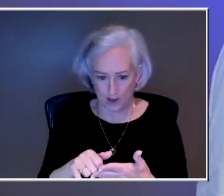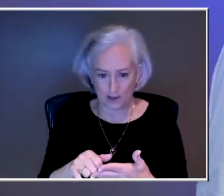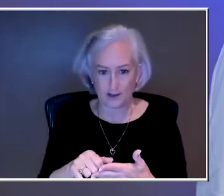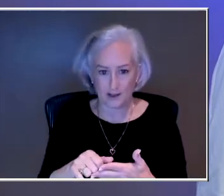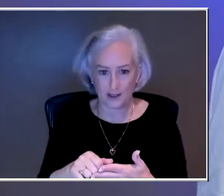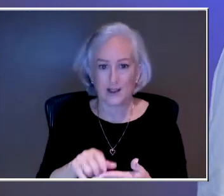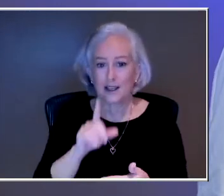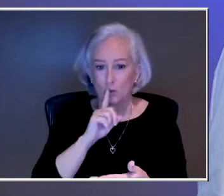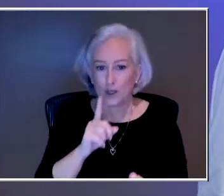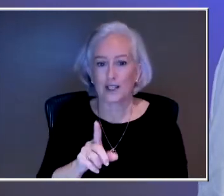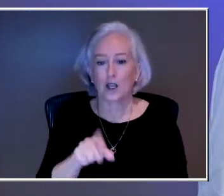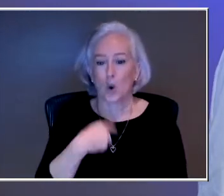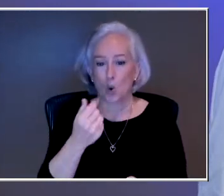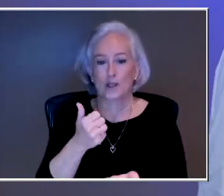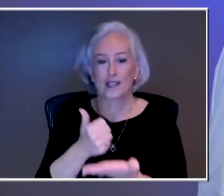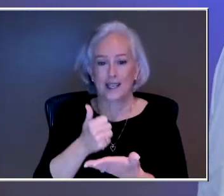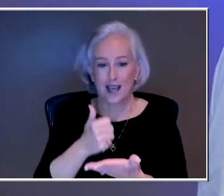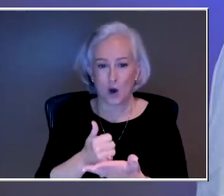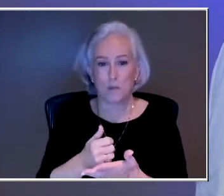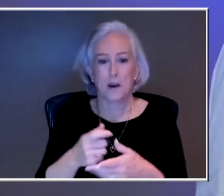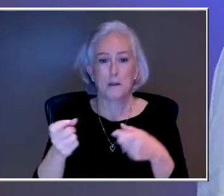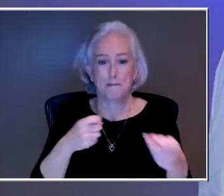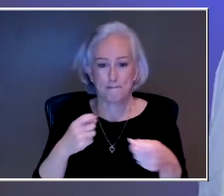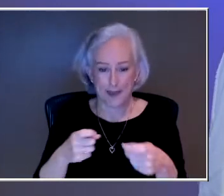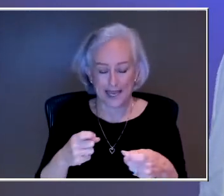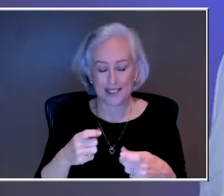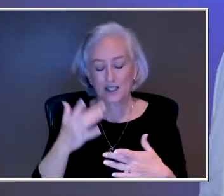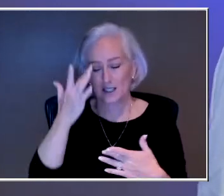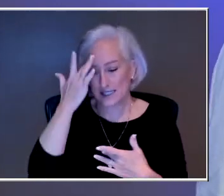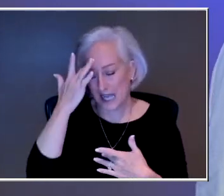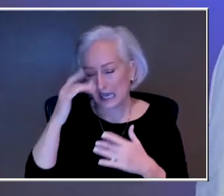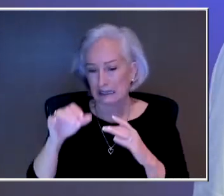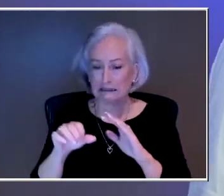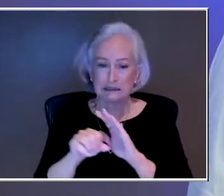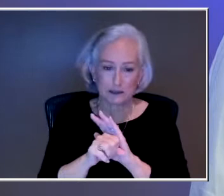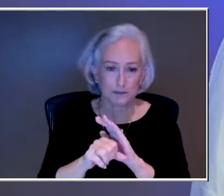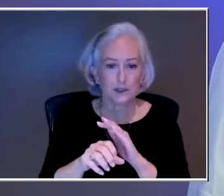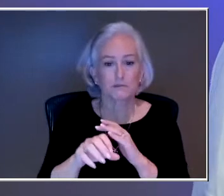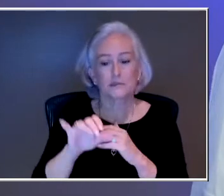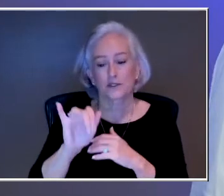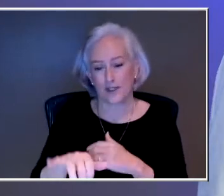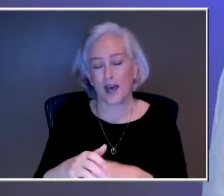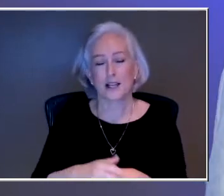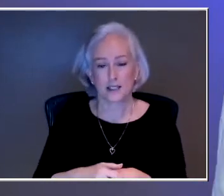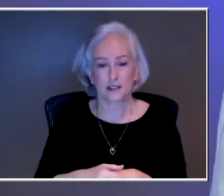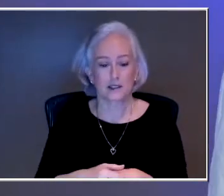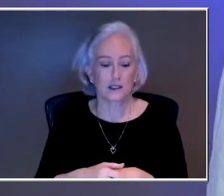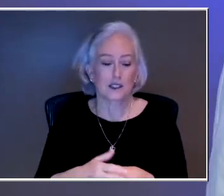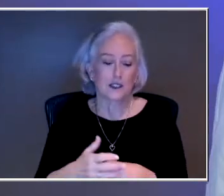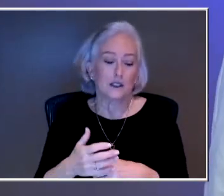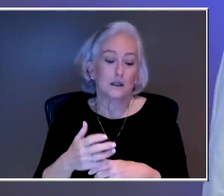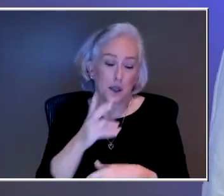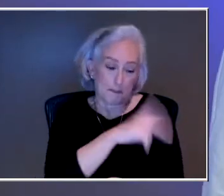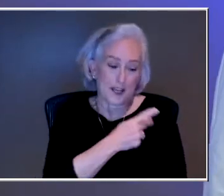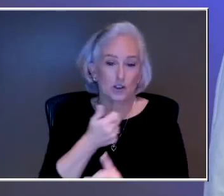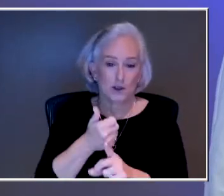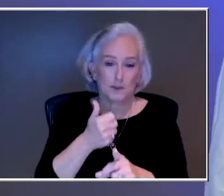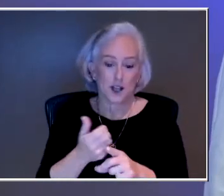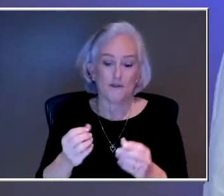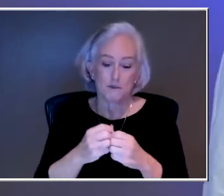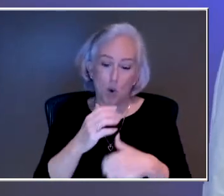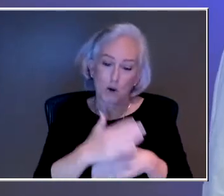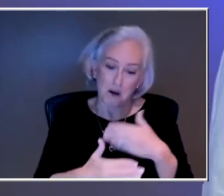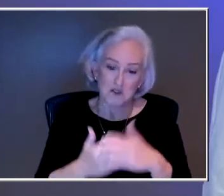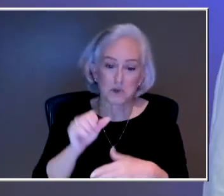manage the signs and symptoms of lymphedema, make patients a little bit more comfortable, but it becomes a lifelong process, going back to the importance